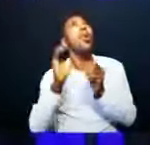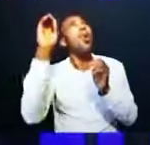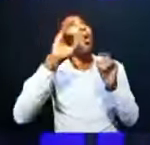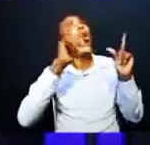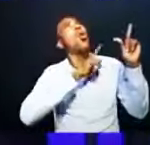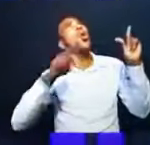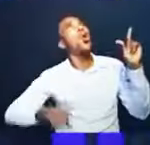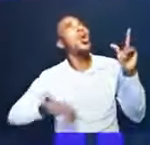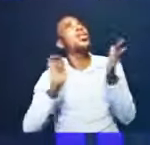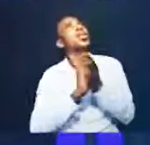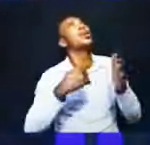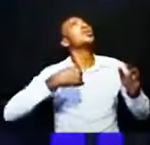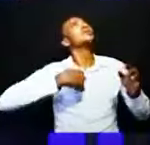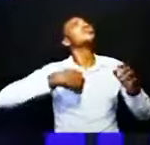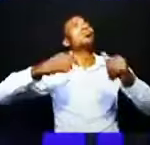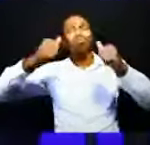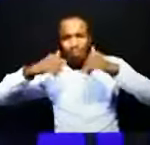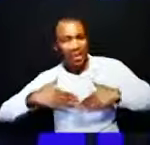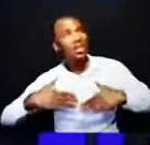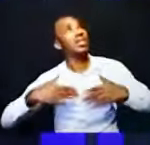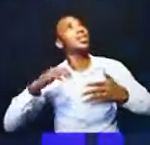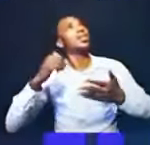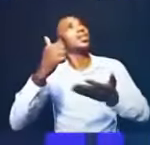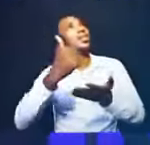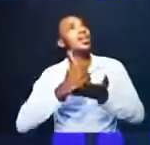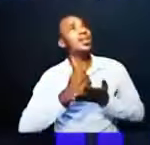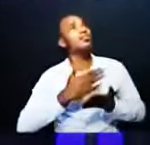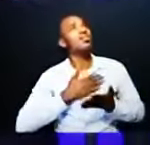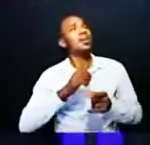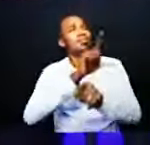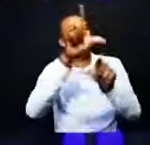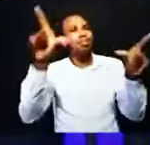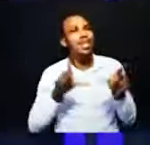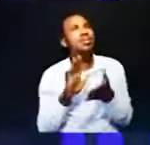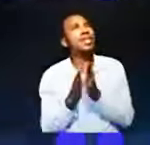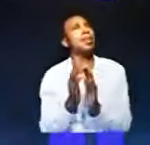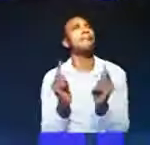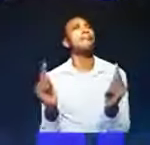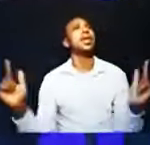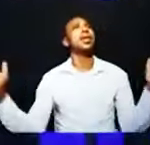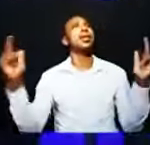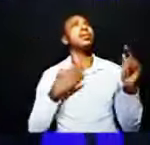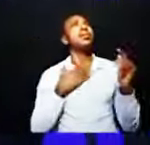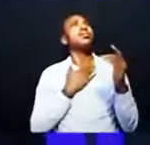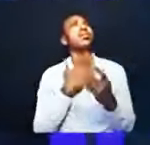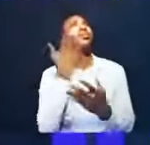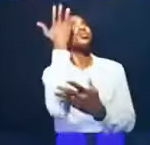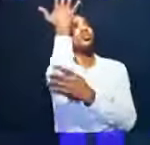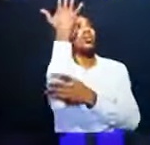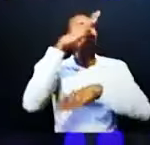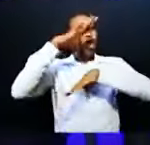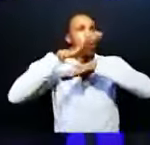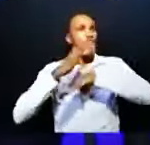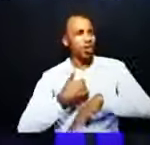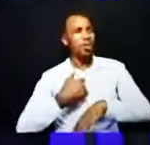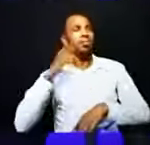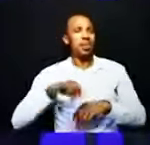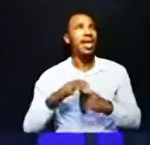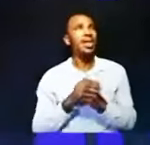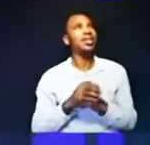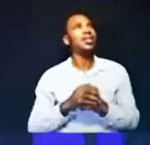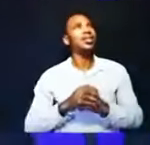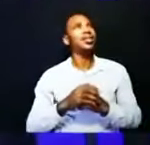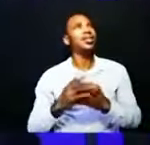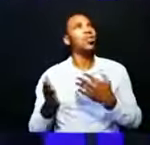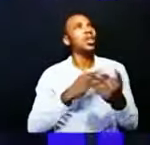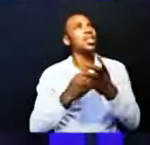will bless me and enlarge my territory. Let your hand be with me and keep